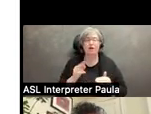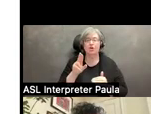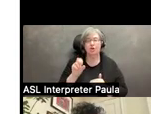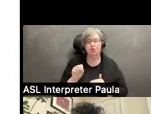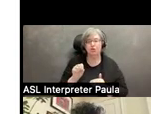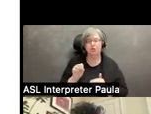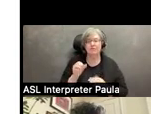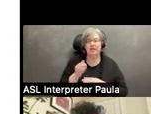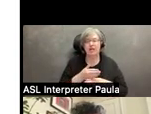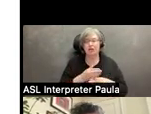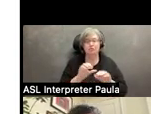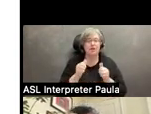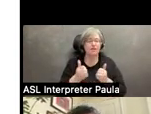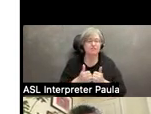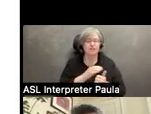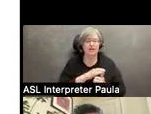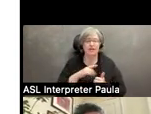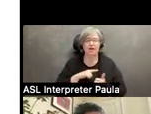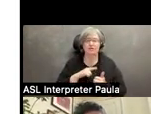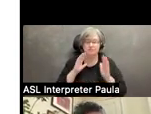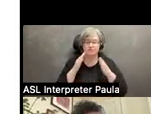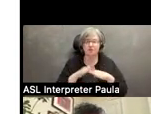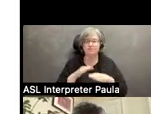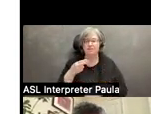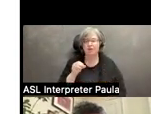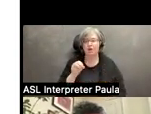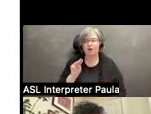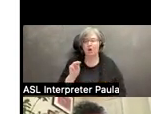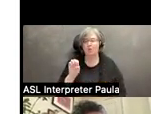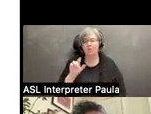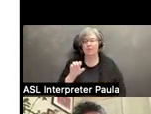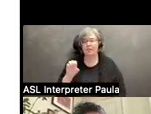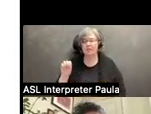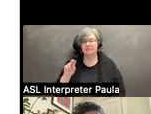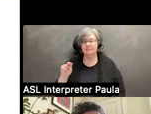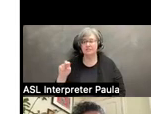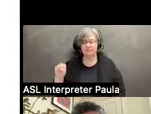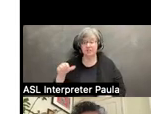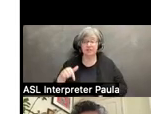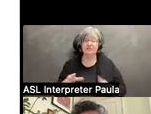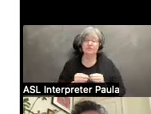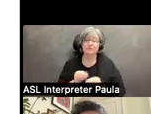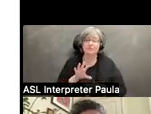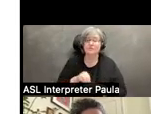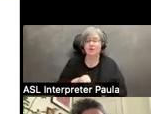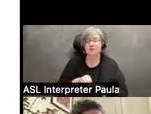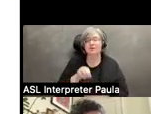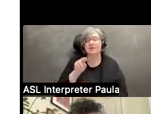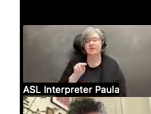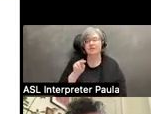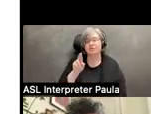on Homelessness. This webinar is part of the National Resource Center on Domestic